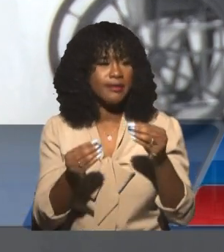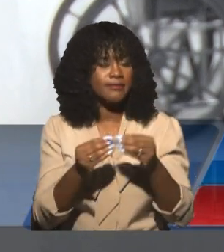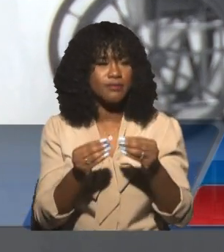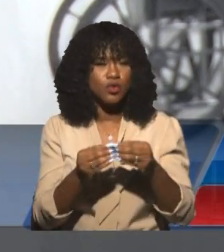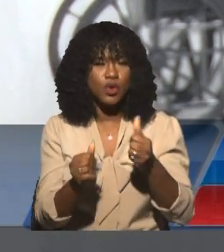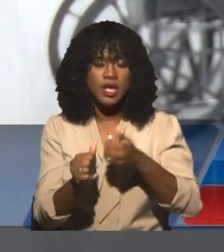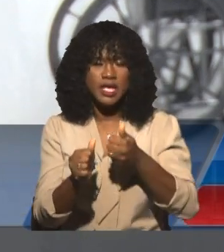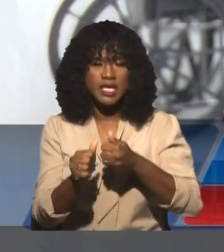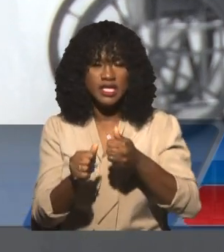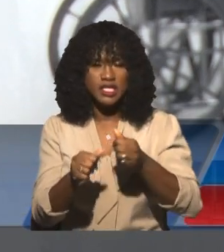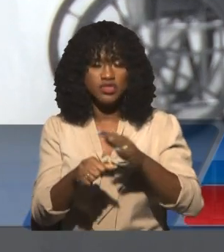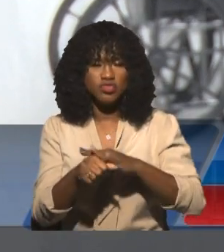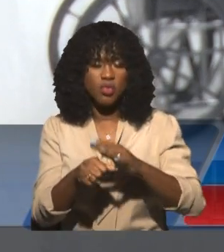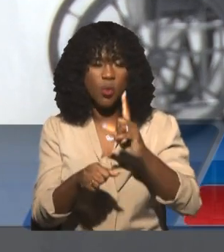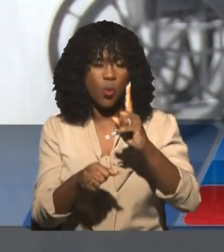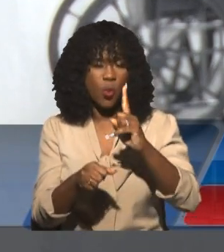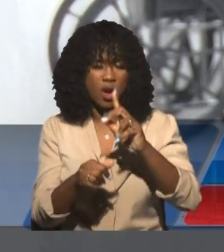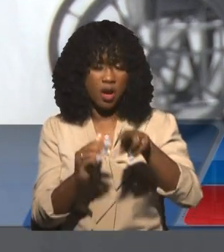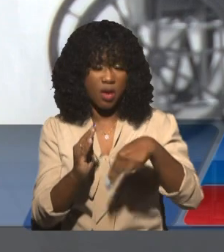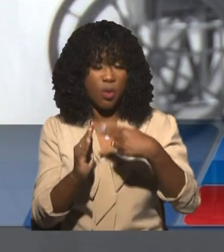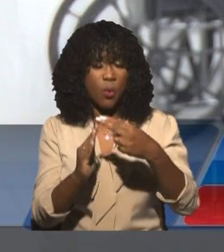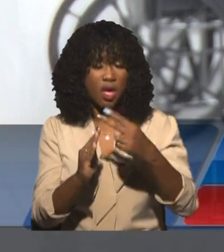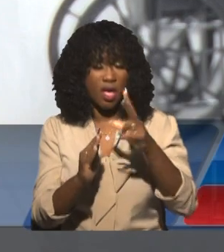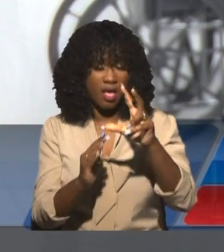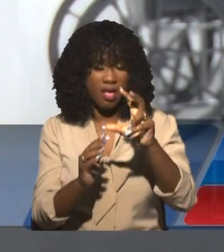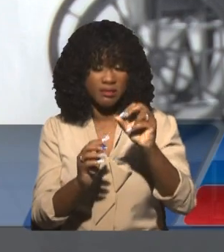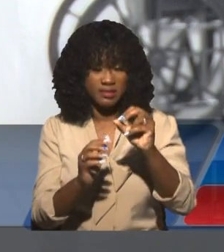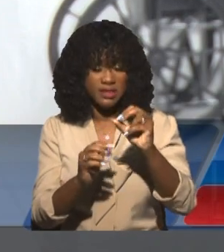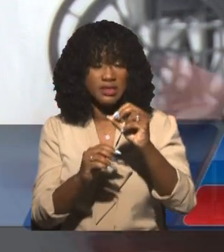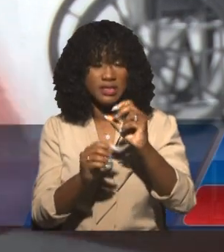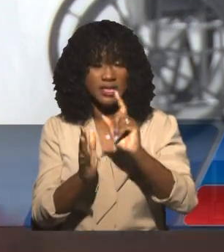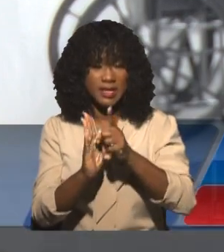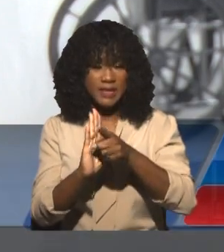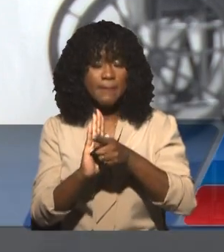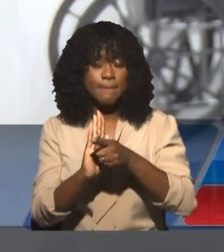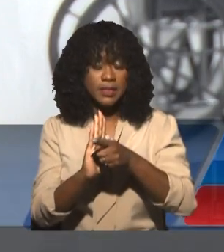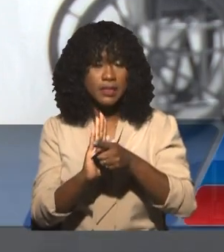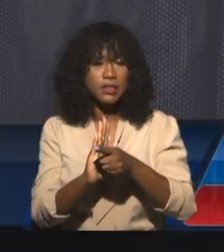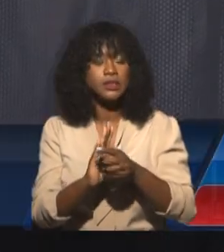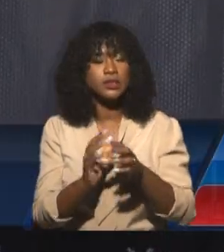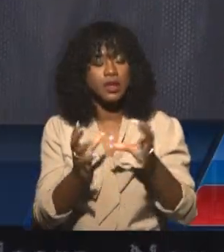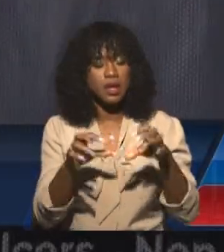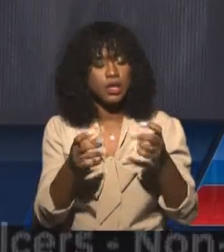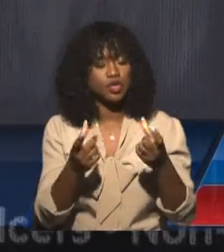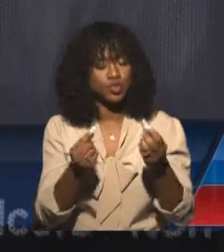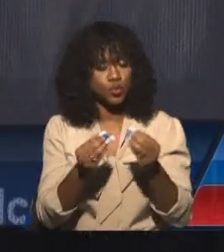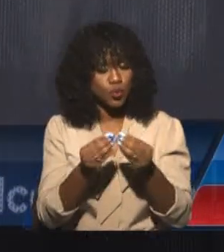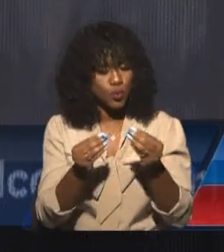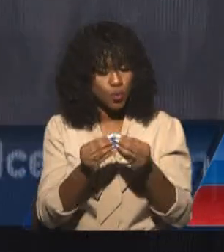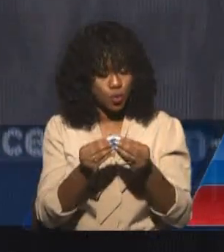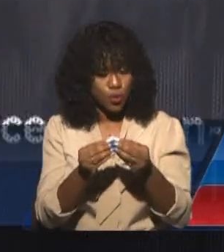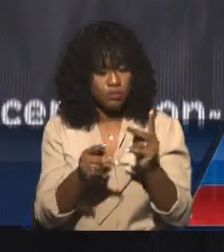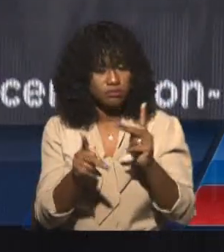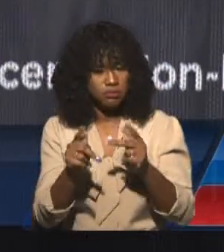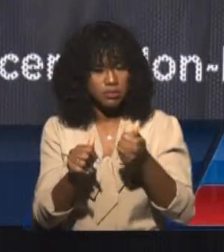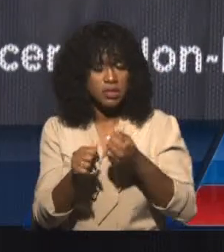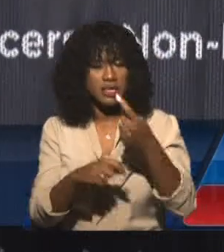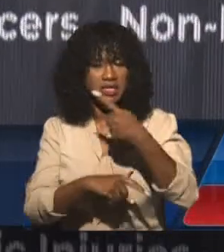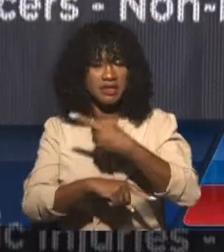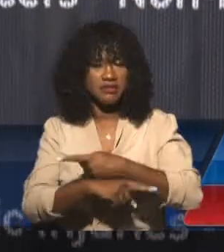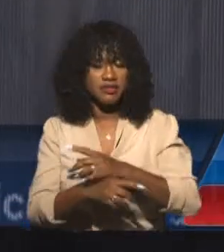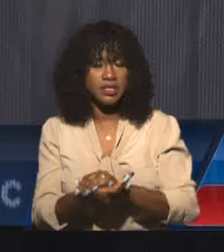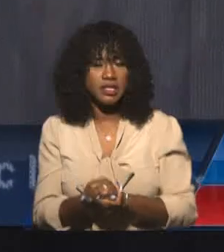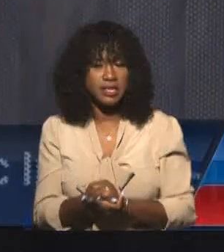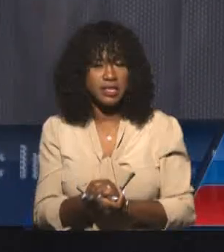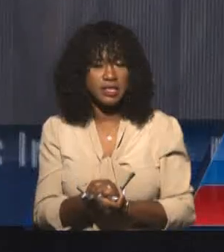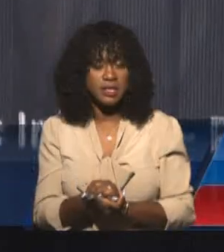lasts at least an hour and a half. So that's going to limit how many treatments you can do per day. Dr. Rahman said these chambers are constantly